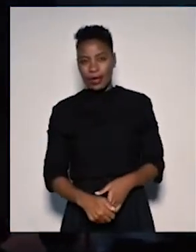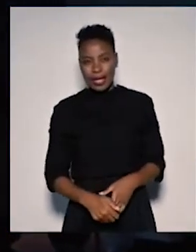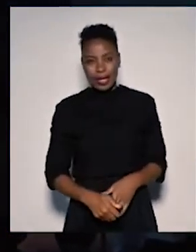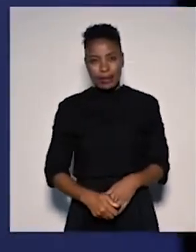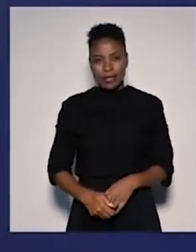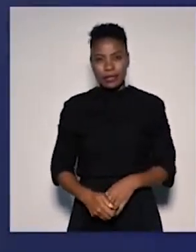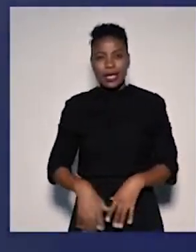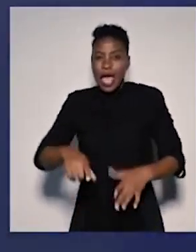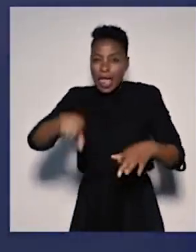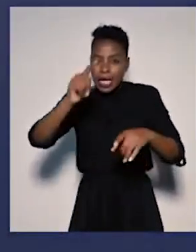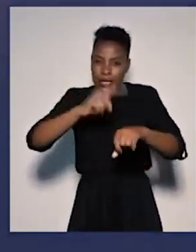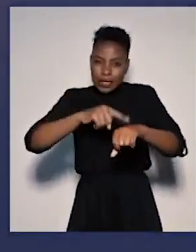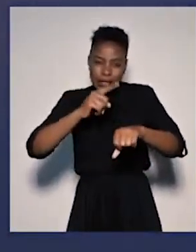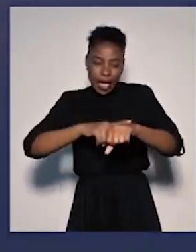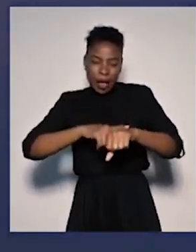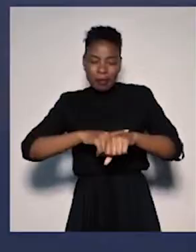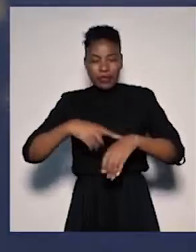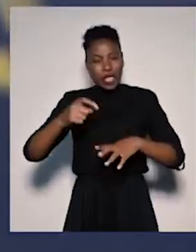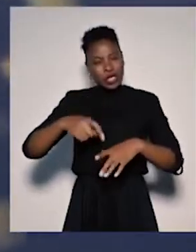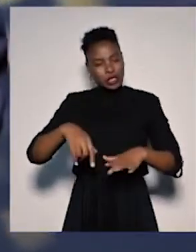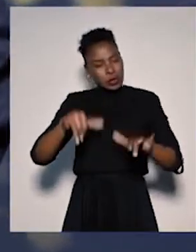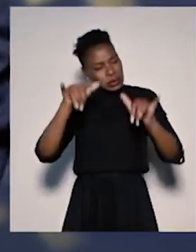And